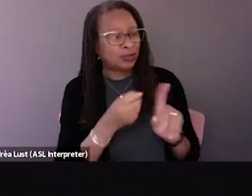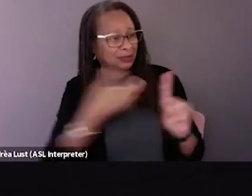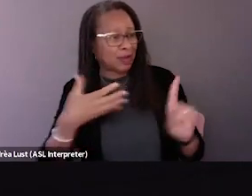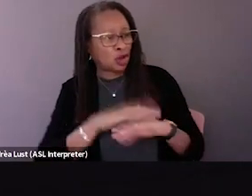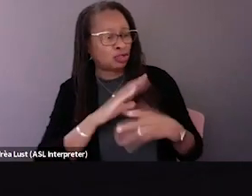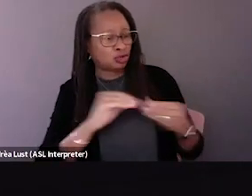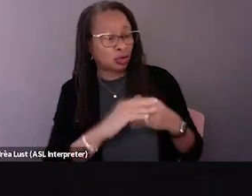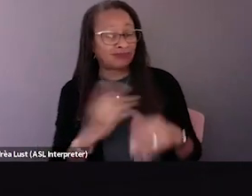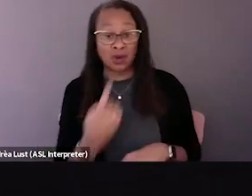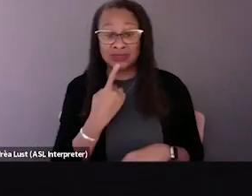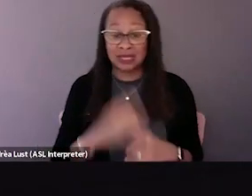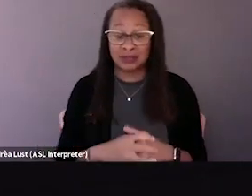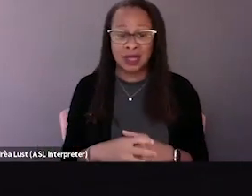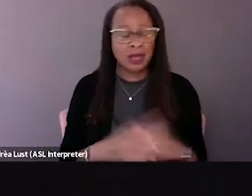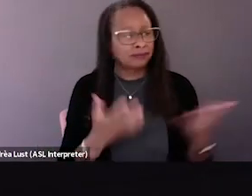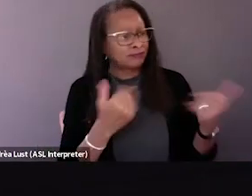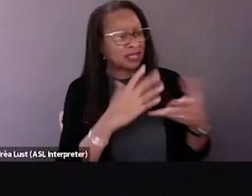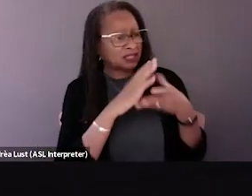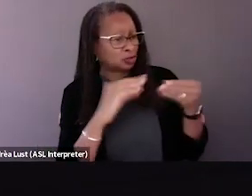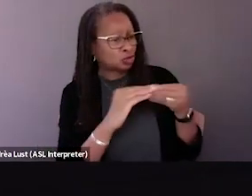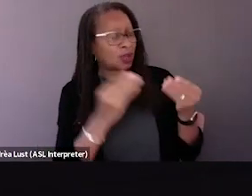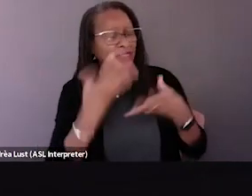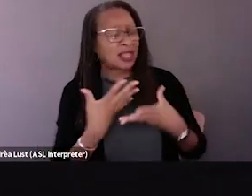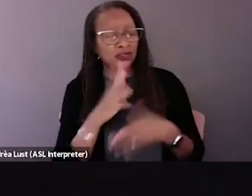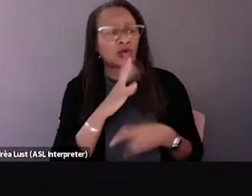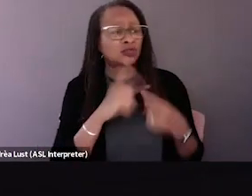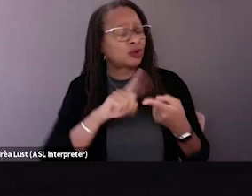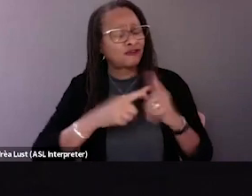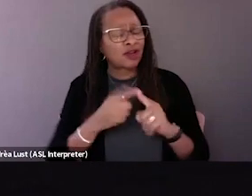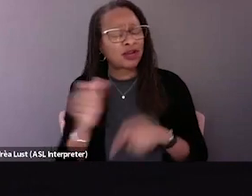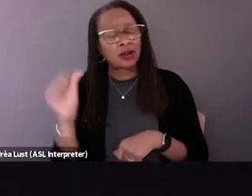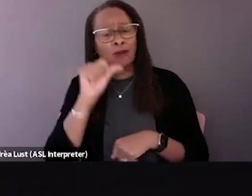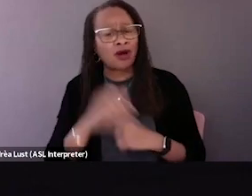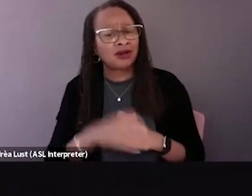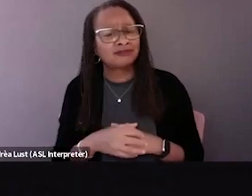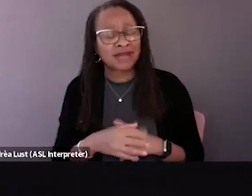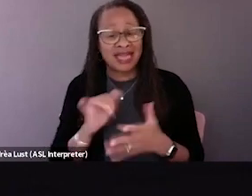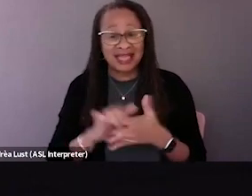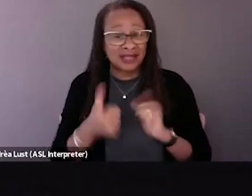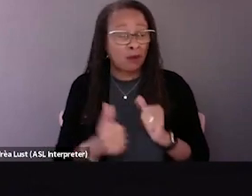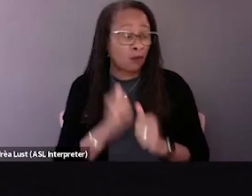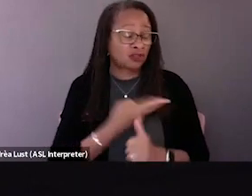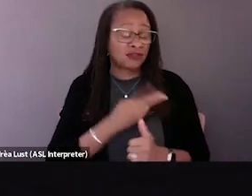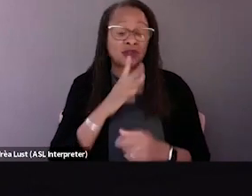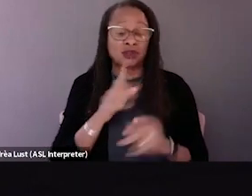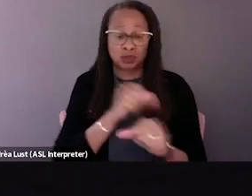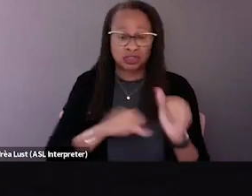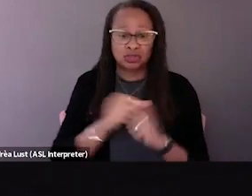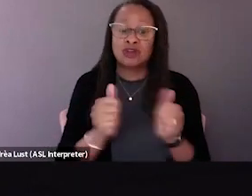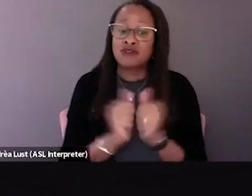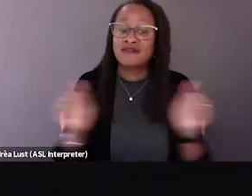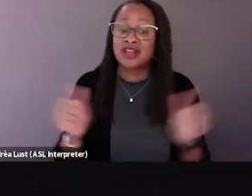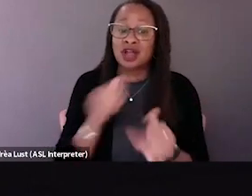And I always say, tell me a story like you're telling your friend in a bar or something like that. That's how, most of us talk to each other and actually reveal